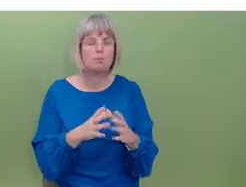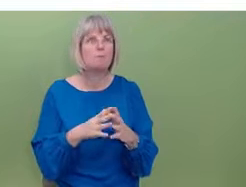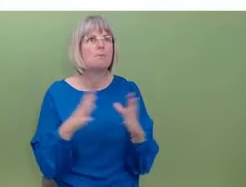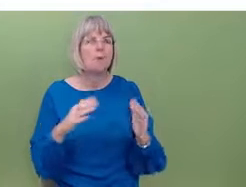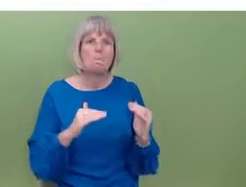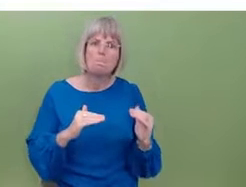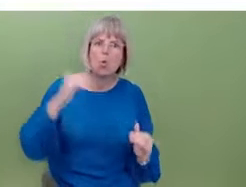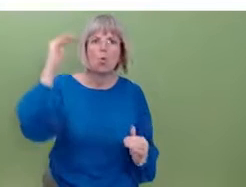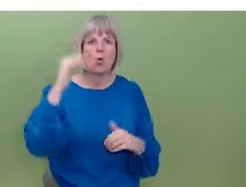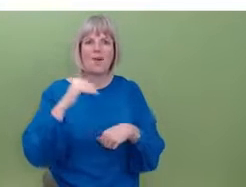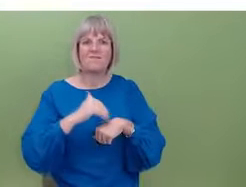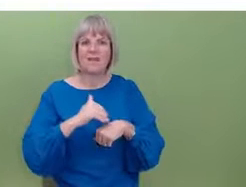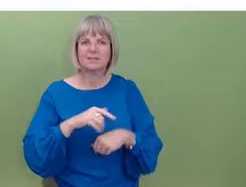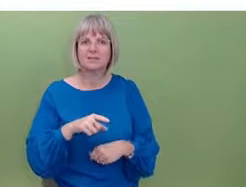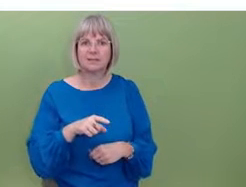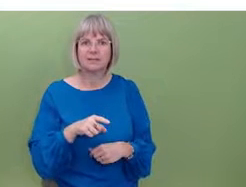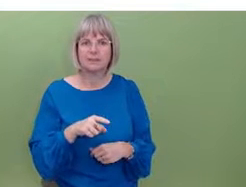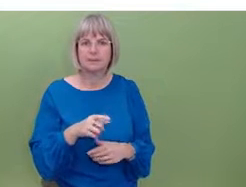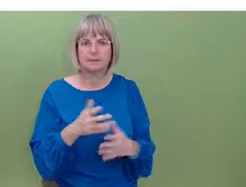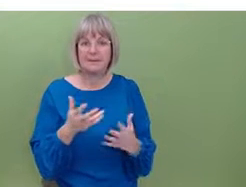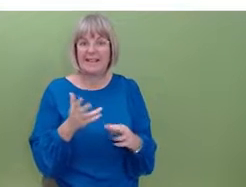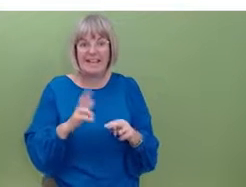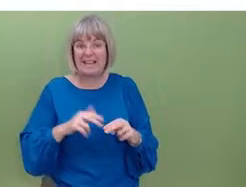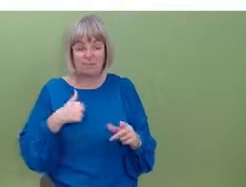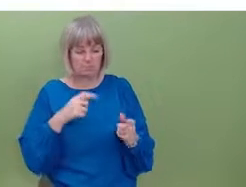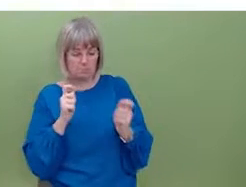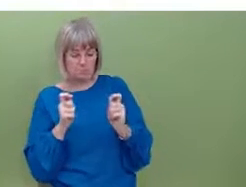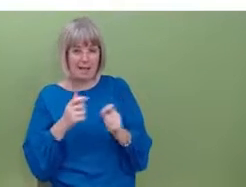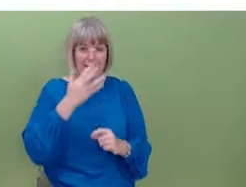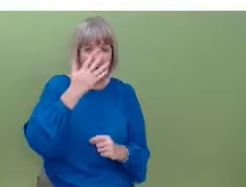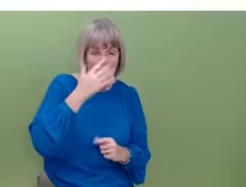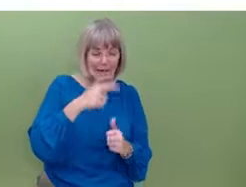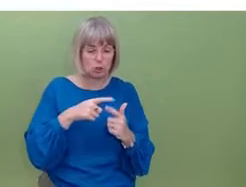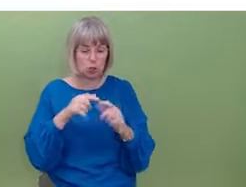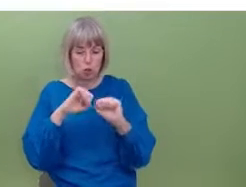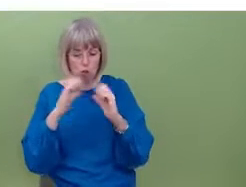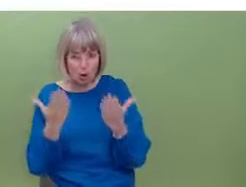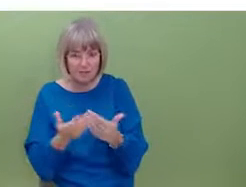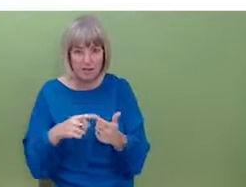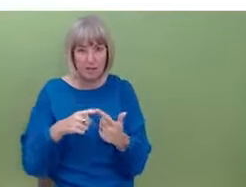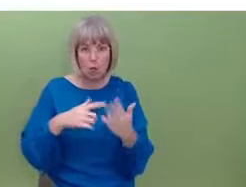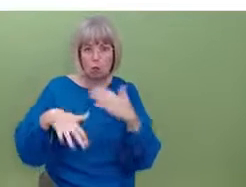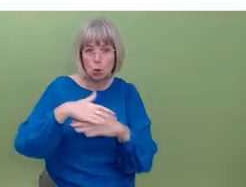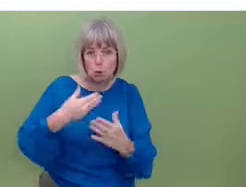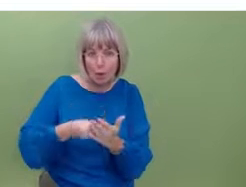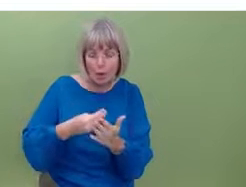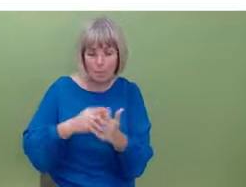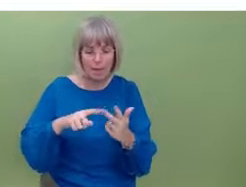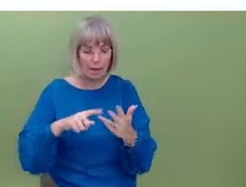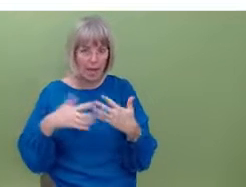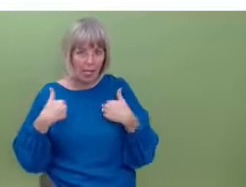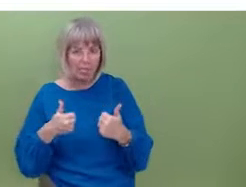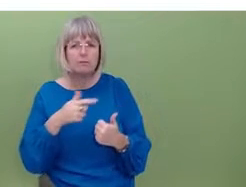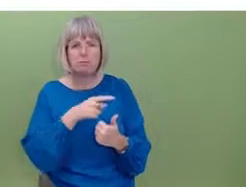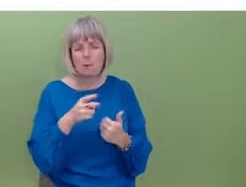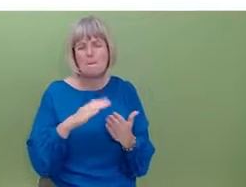you are adjusting for age, geography, socioeconomic, and health status. They are more affected by